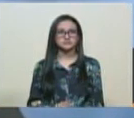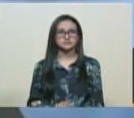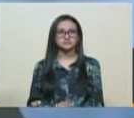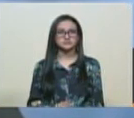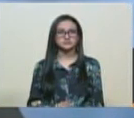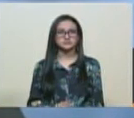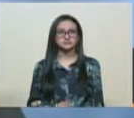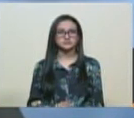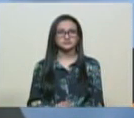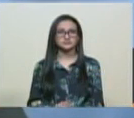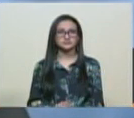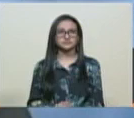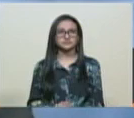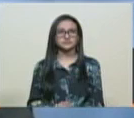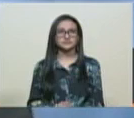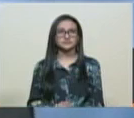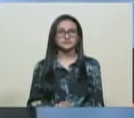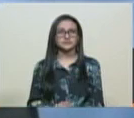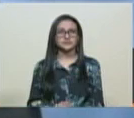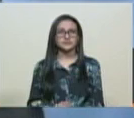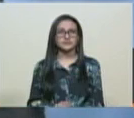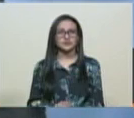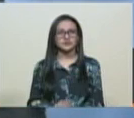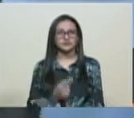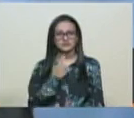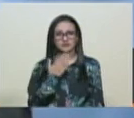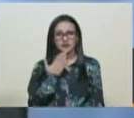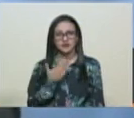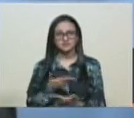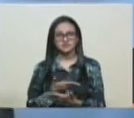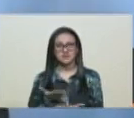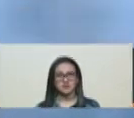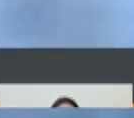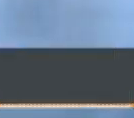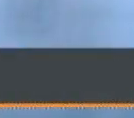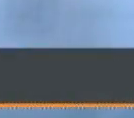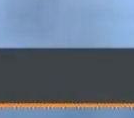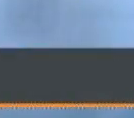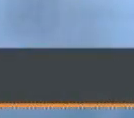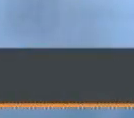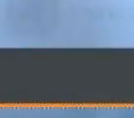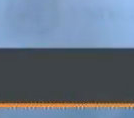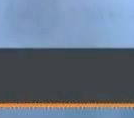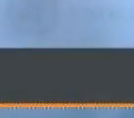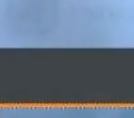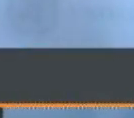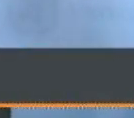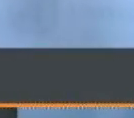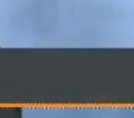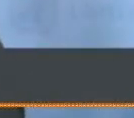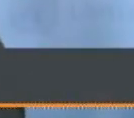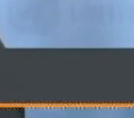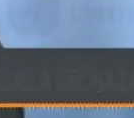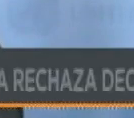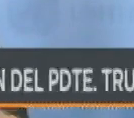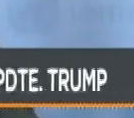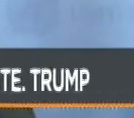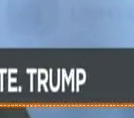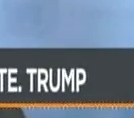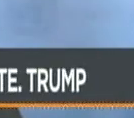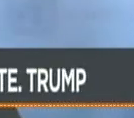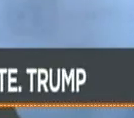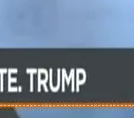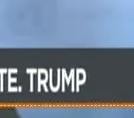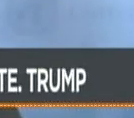of Venezuela. So thank you very much. We'll keep on fighting for our sovereignty. We'll keep on fighting